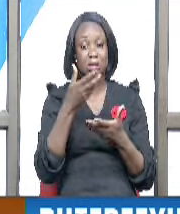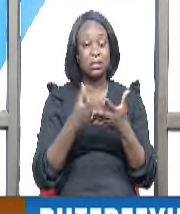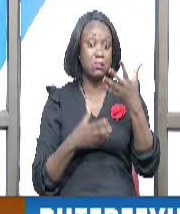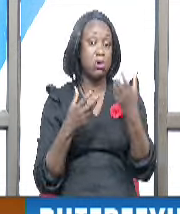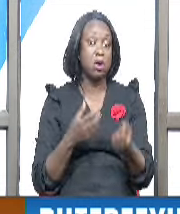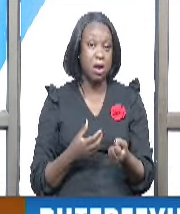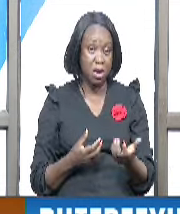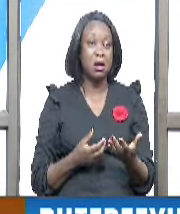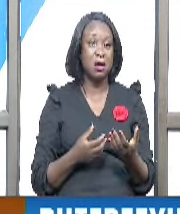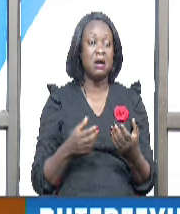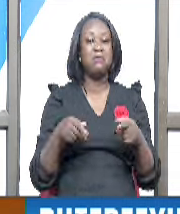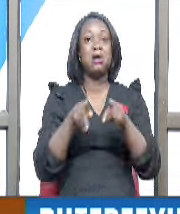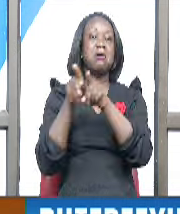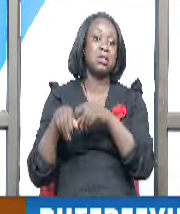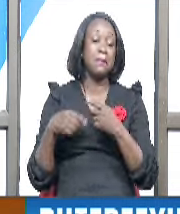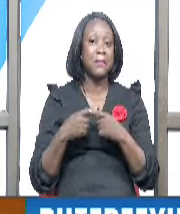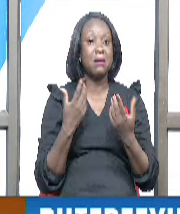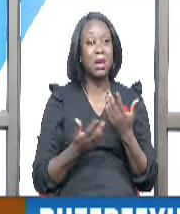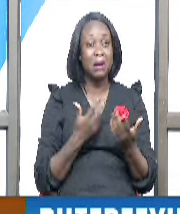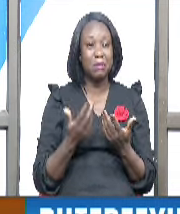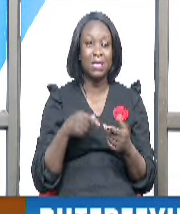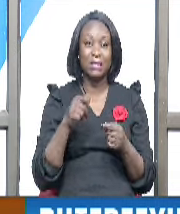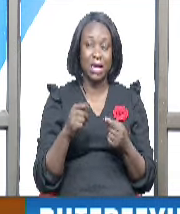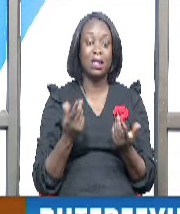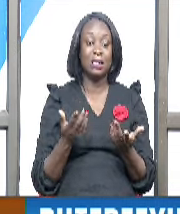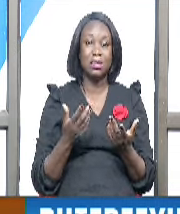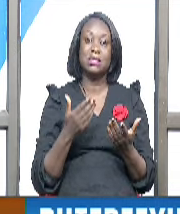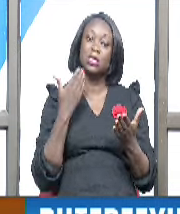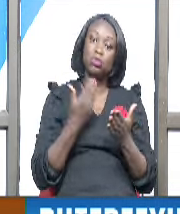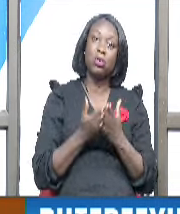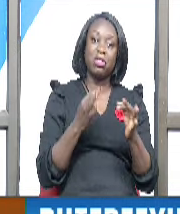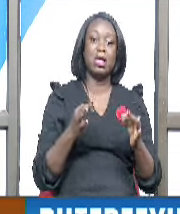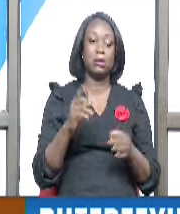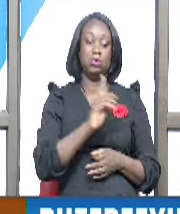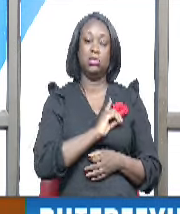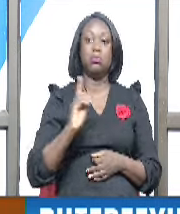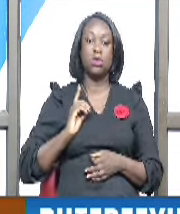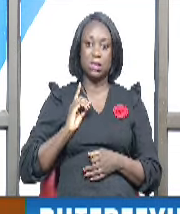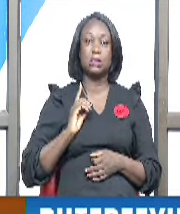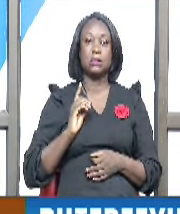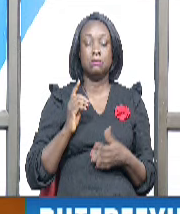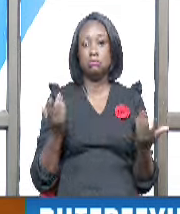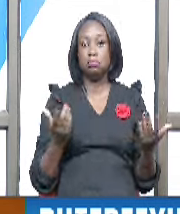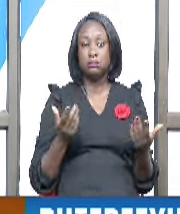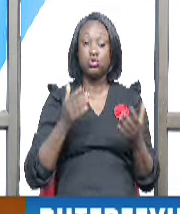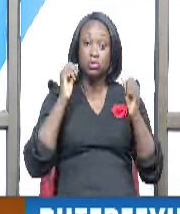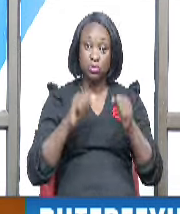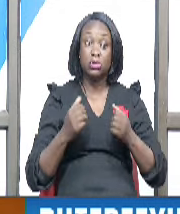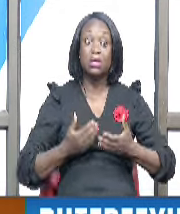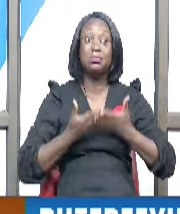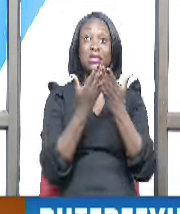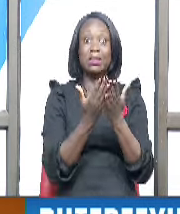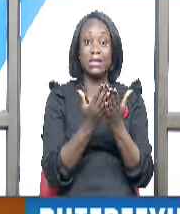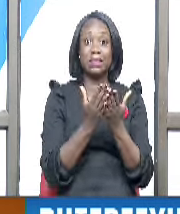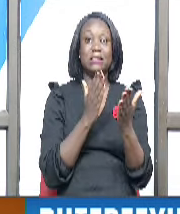all facing. I think that's what the beauty of a democracy is, that you can raise facts,